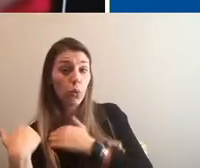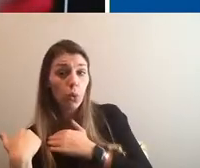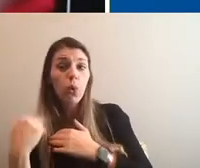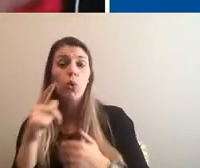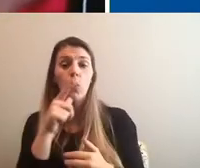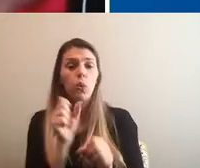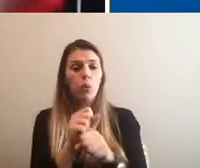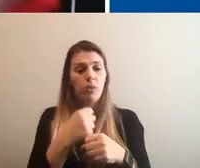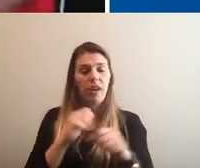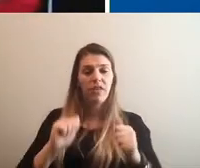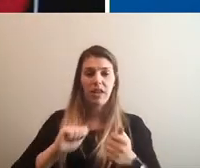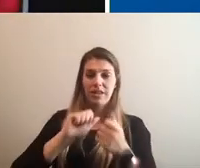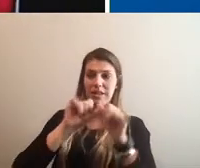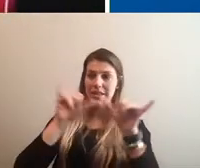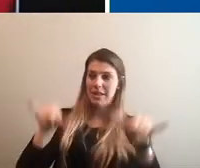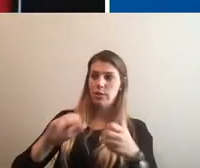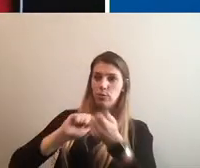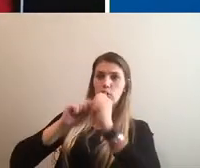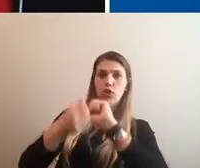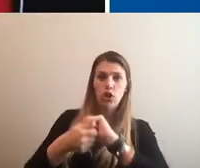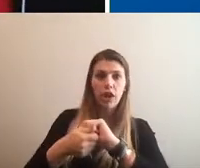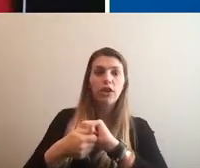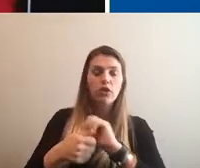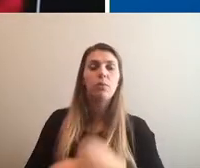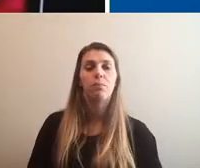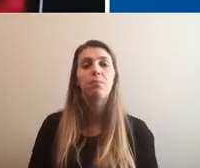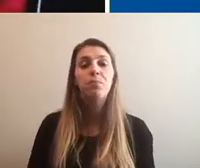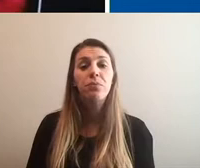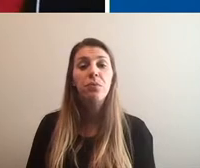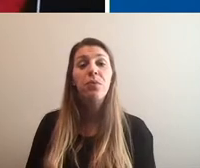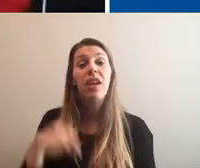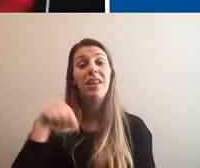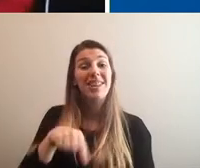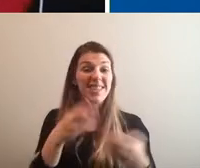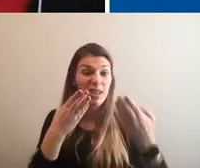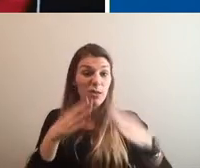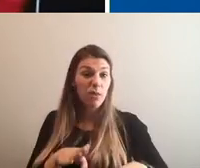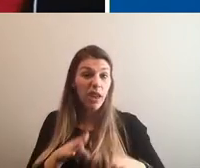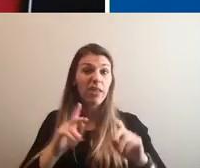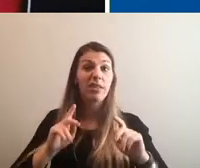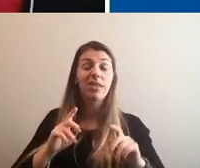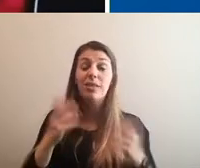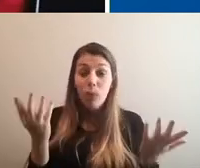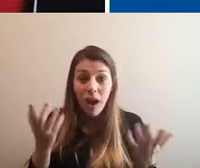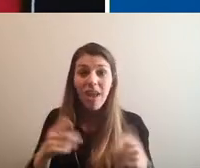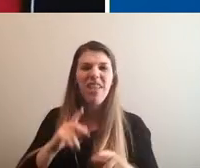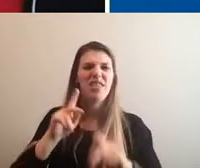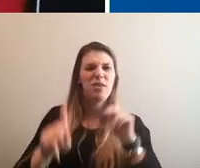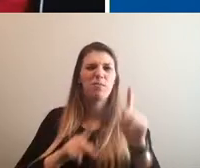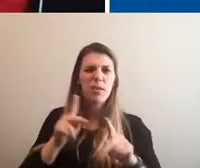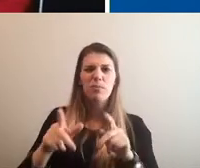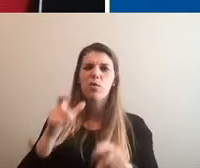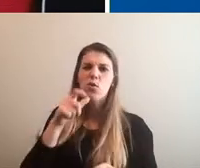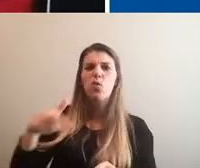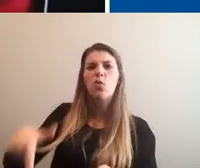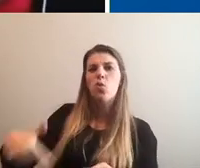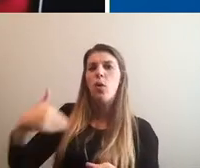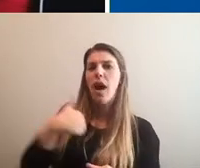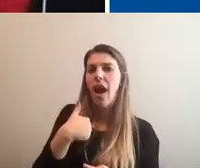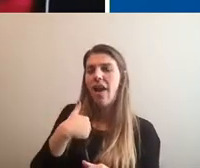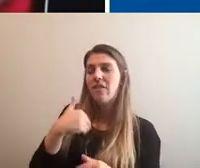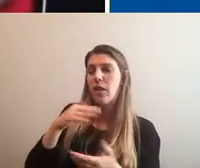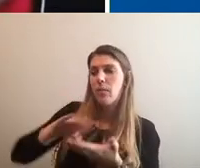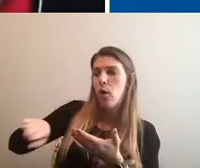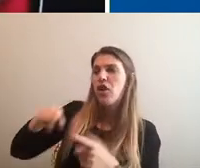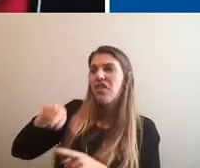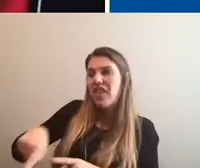determined to change the system for and with them. It's the bet that the people at the margins have the secret to the belonging and